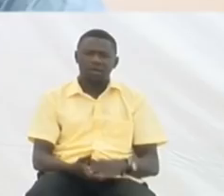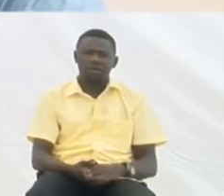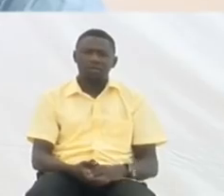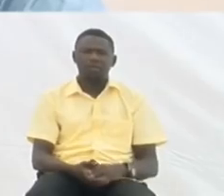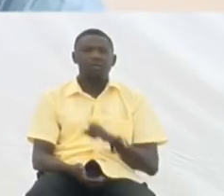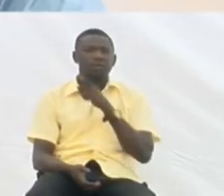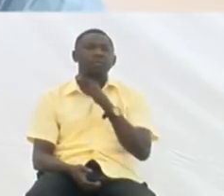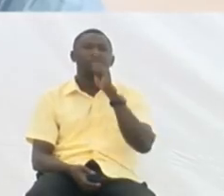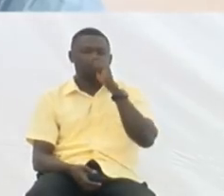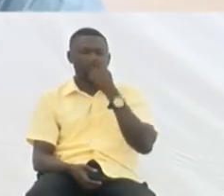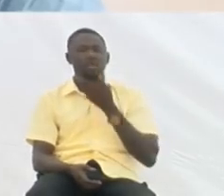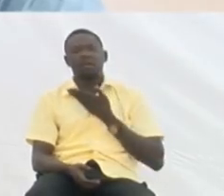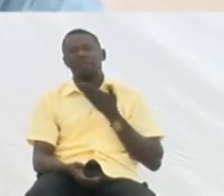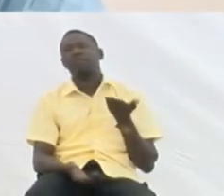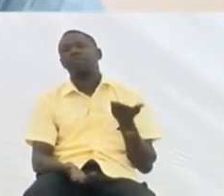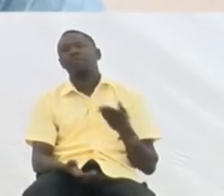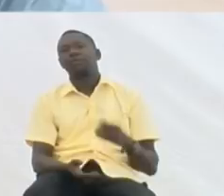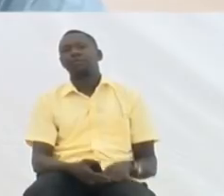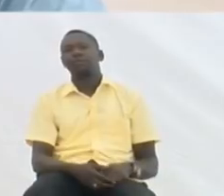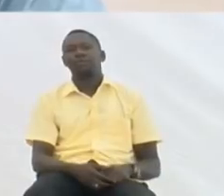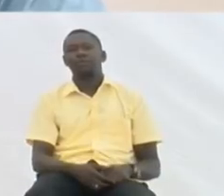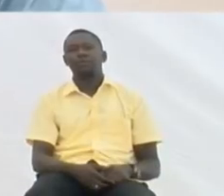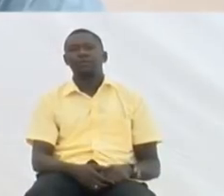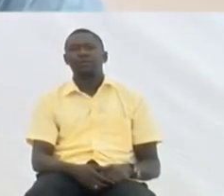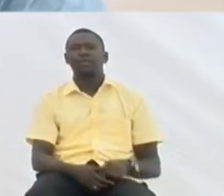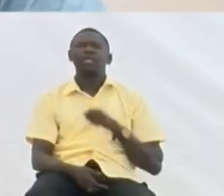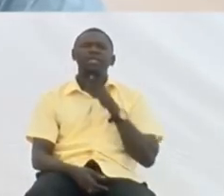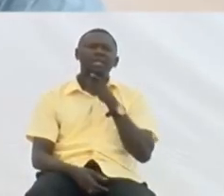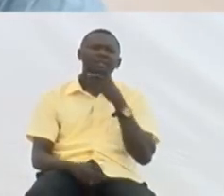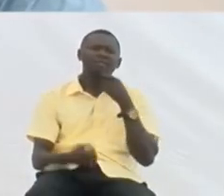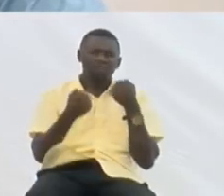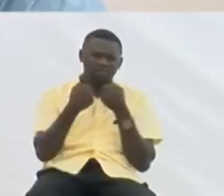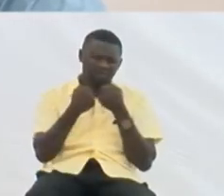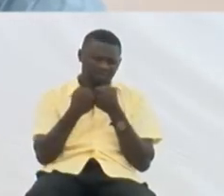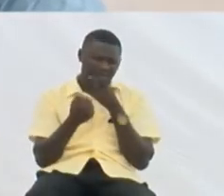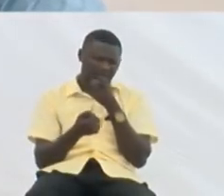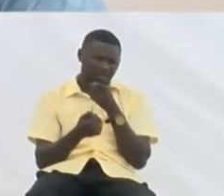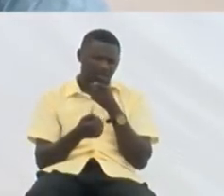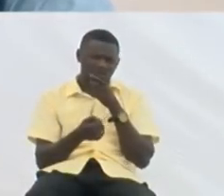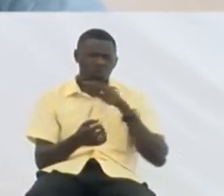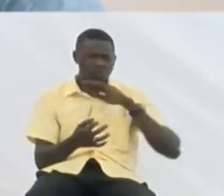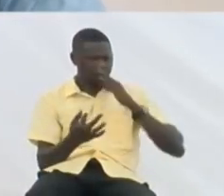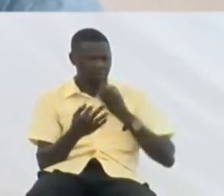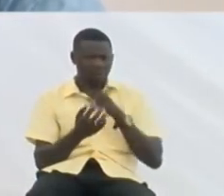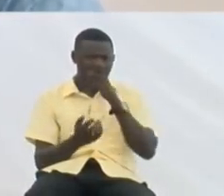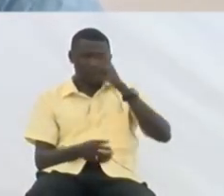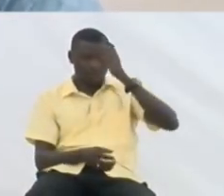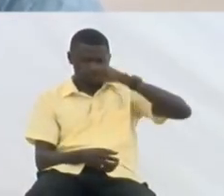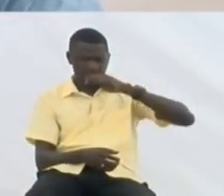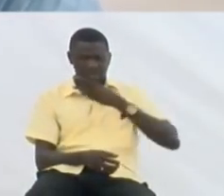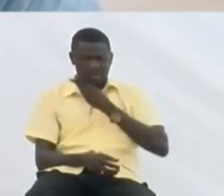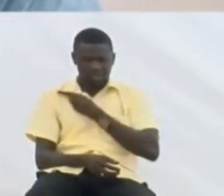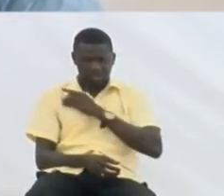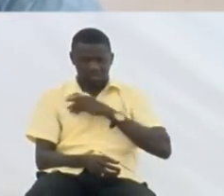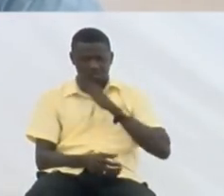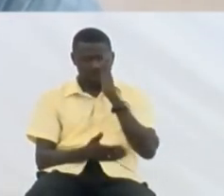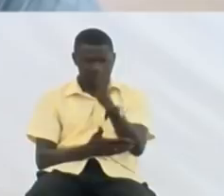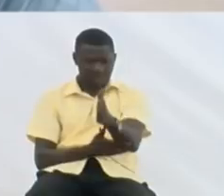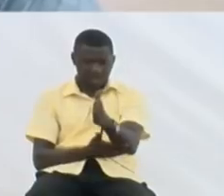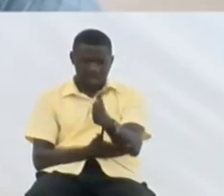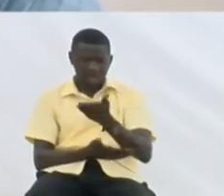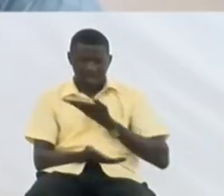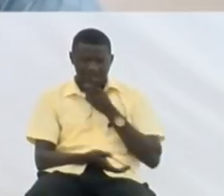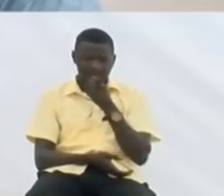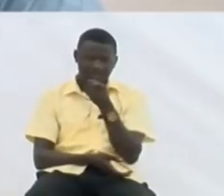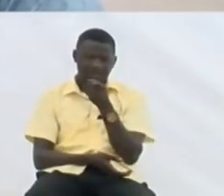In that fight, do you believe that the police treated you fairly? Ako wokelo. Mira